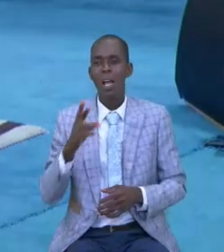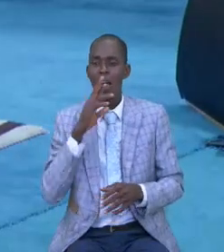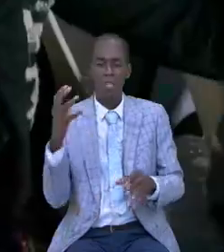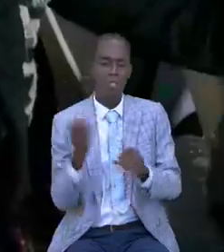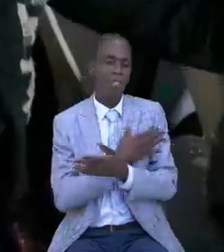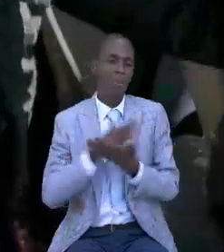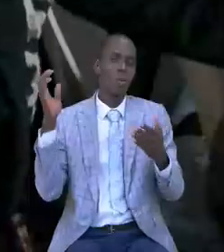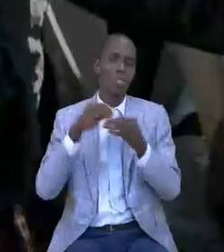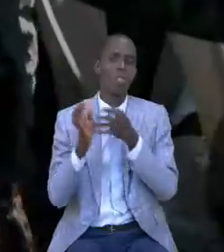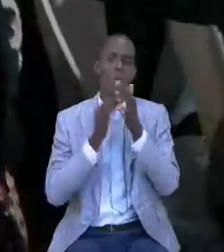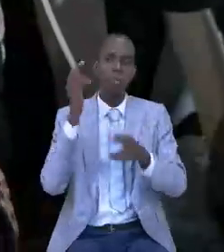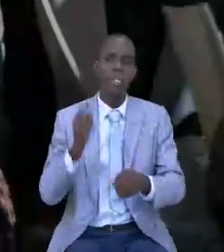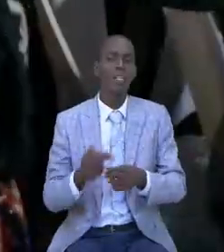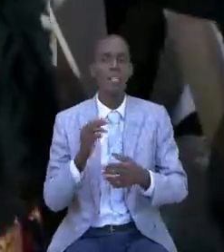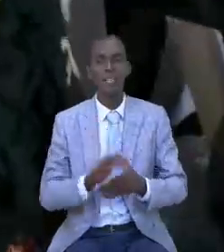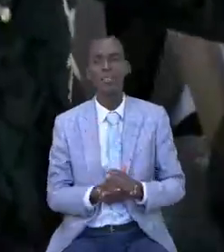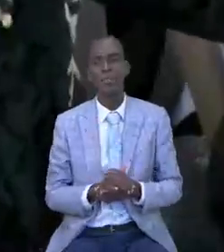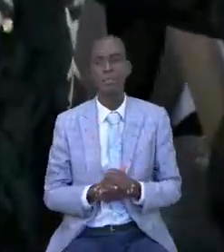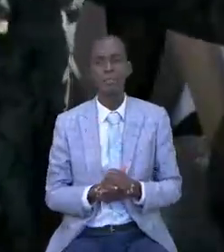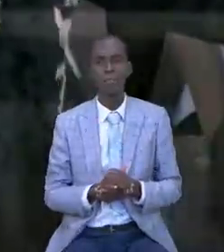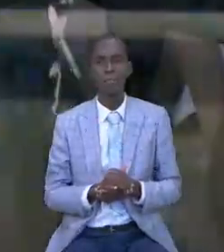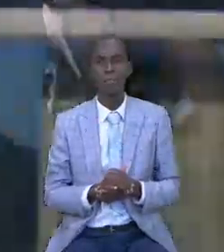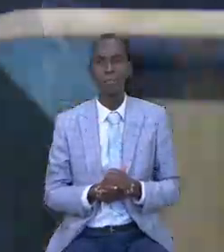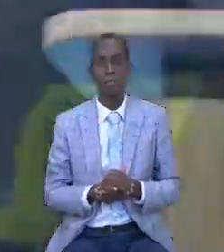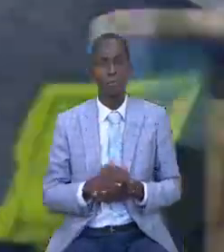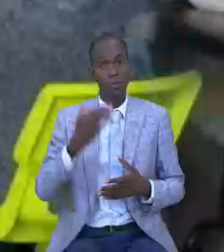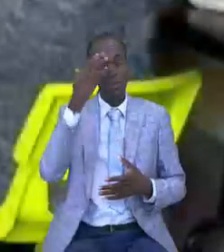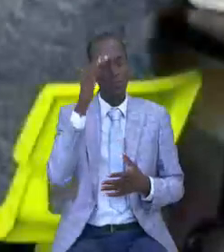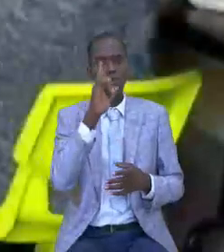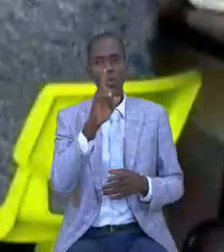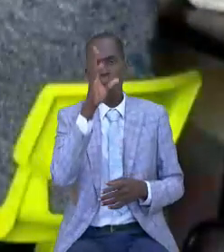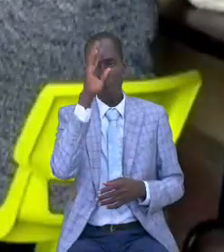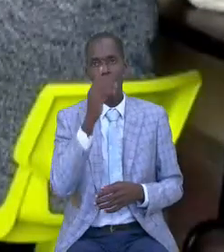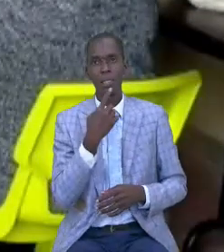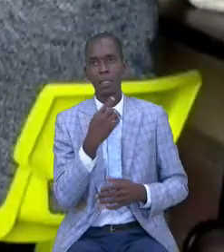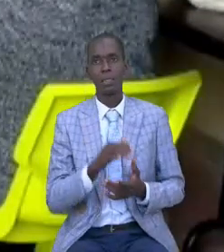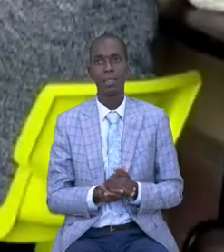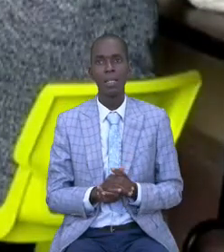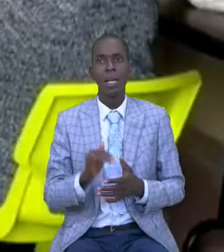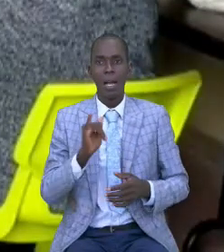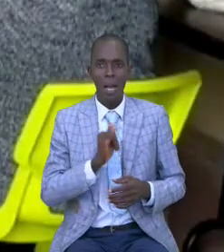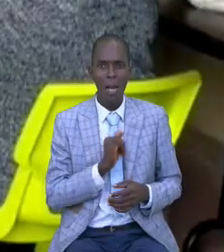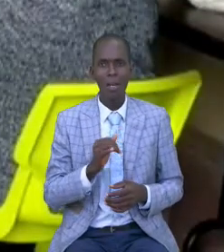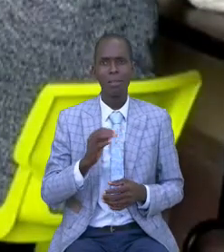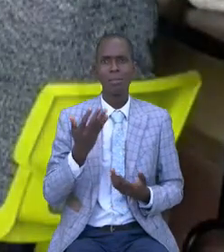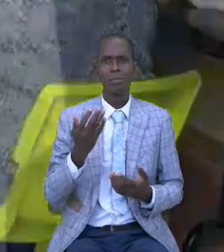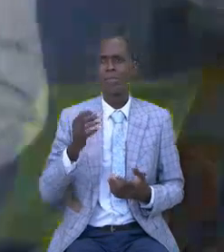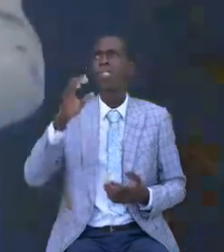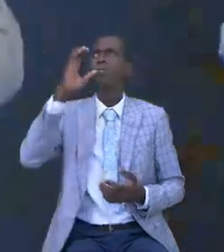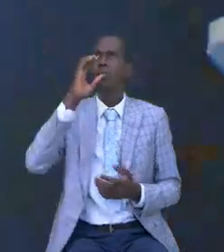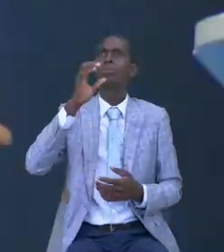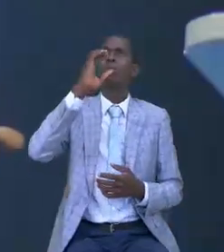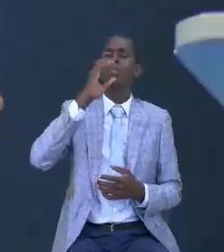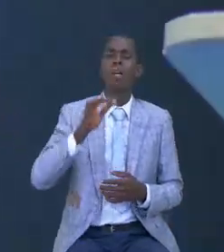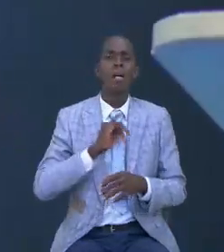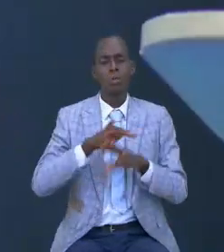in Jesus' name. You know, that man says, I drink, I don't know when to stop.